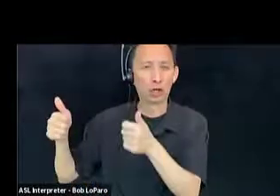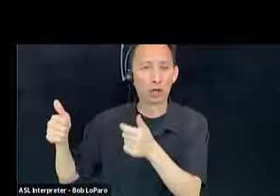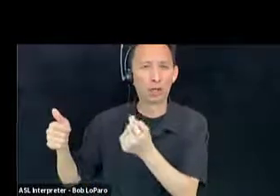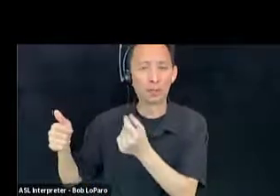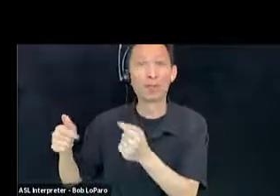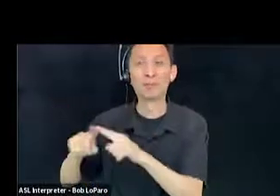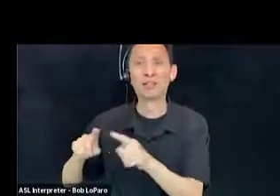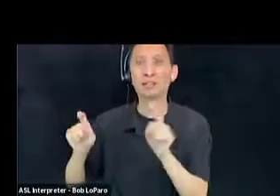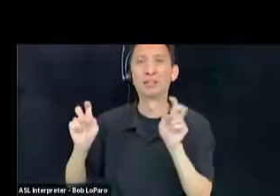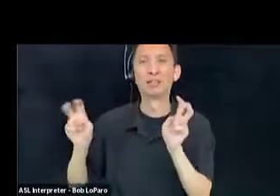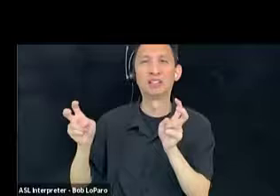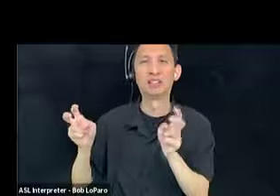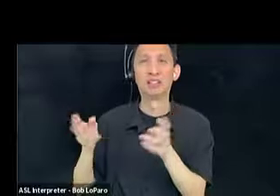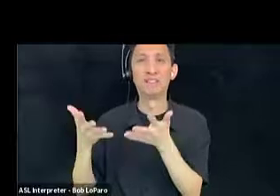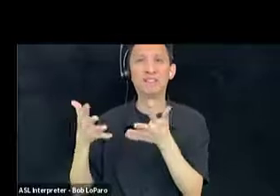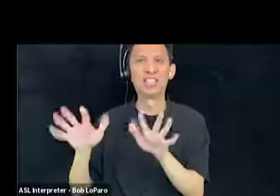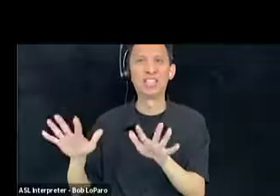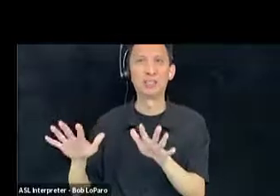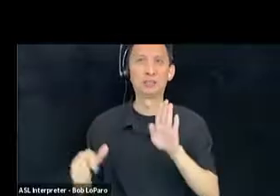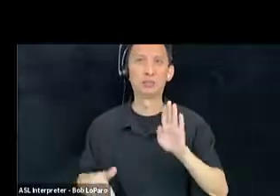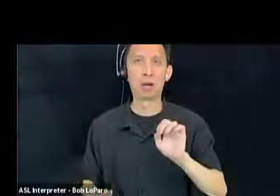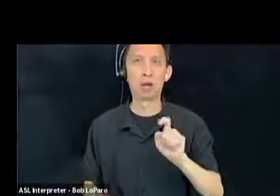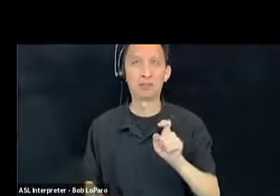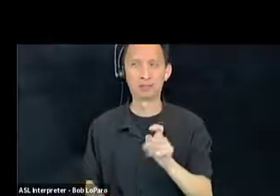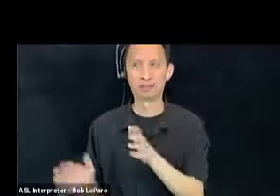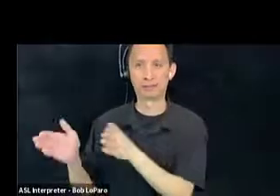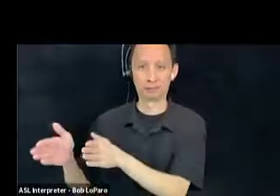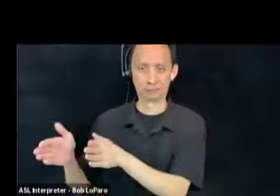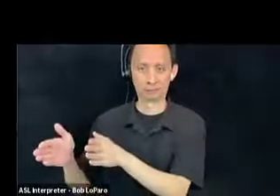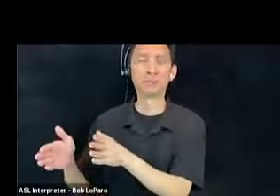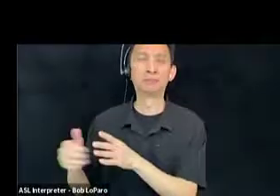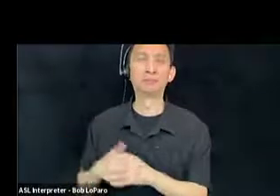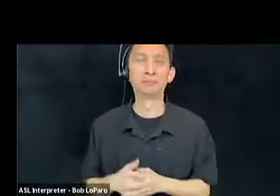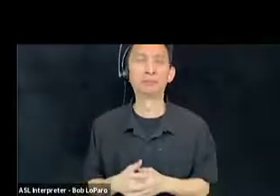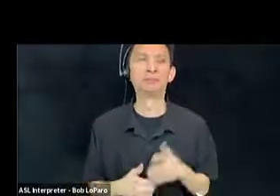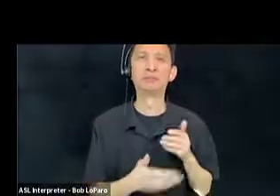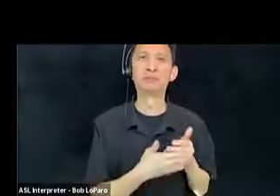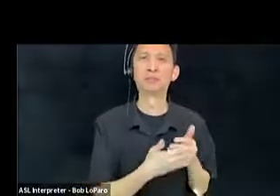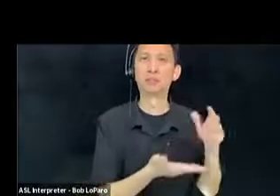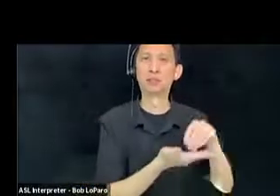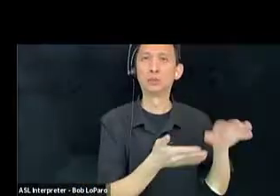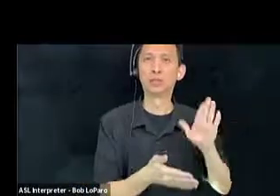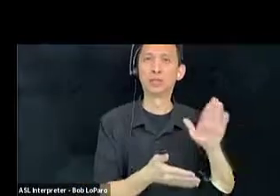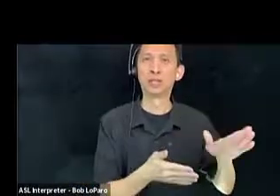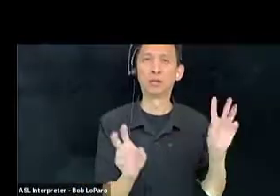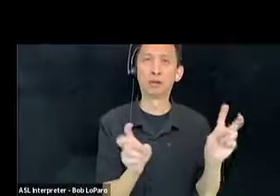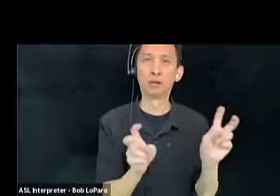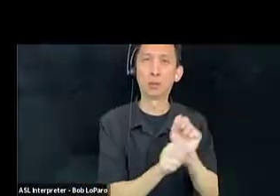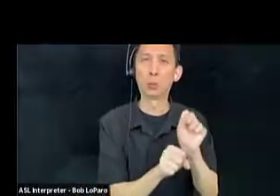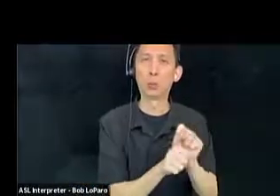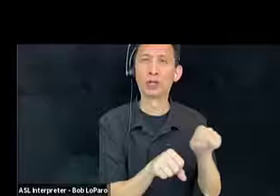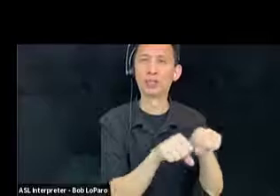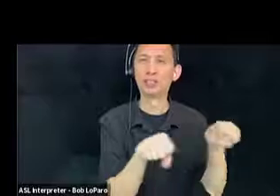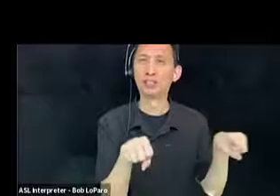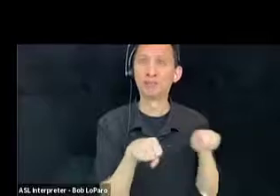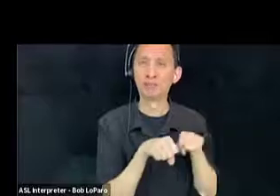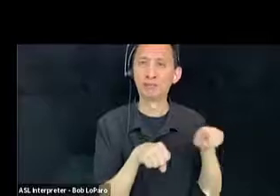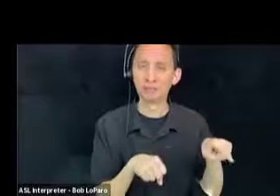but it's in one place, probably in the back or near that student's workstation, where they can actually go and manipulate it.